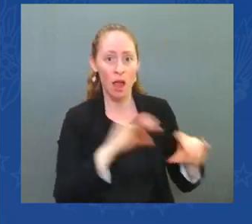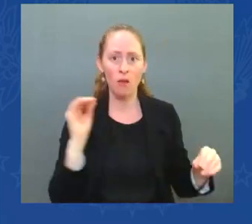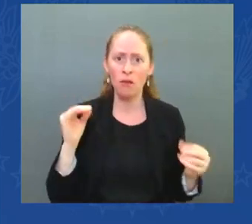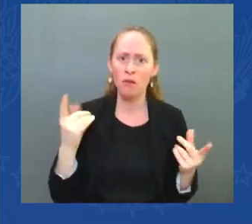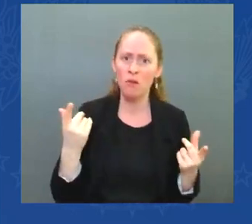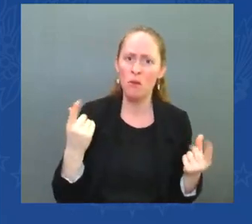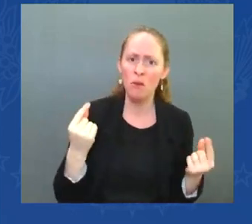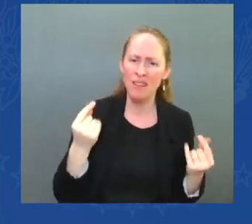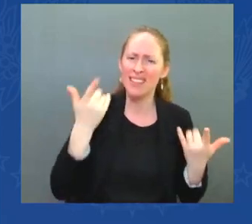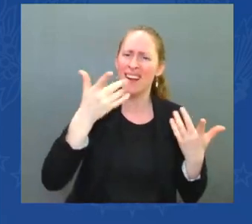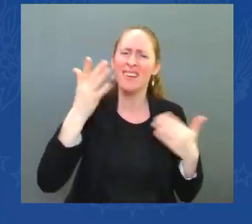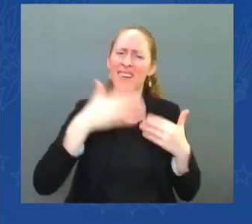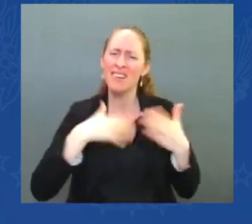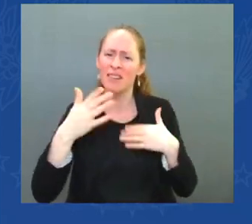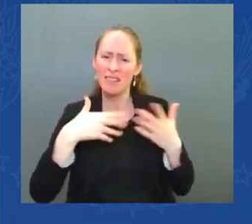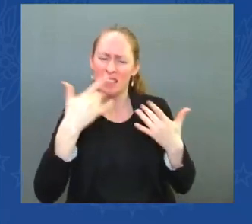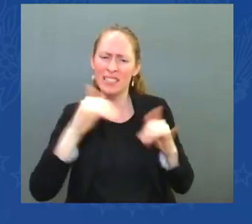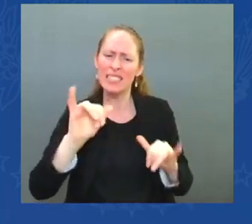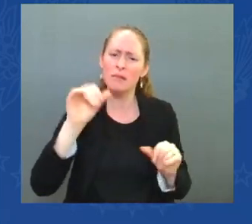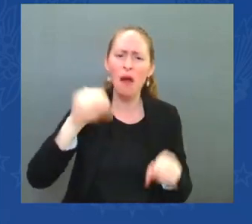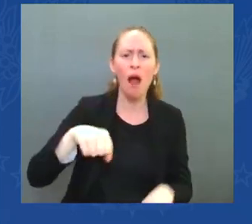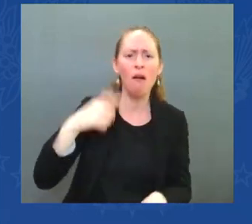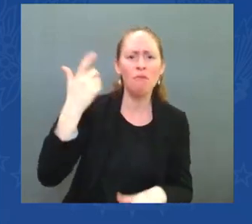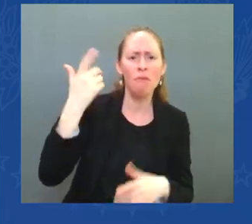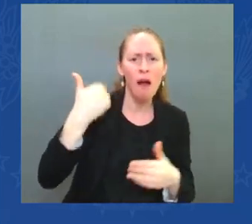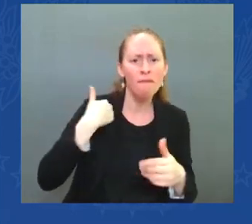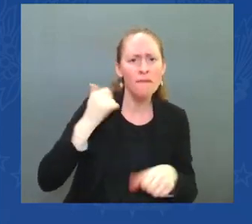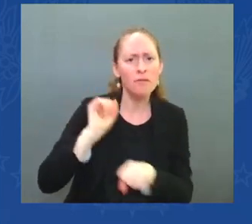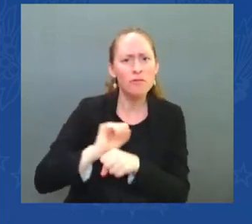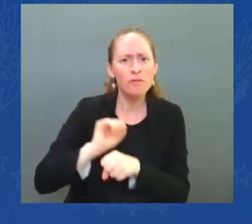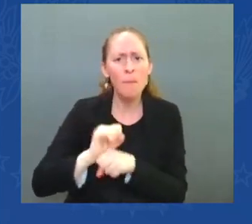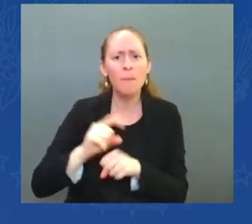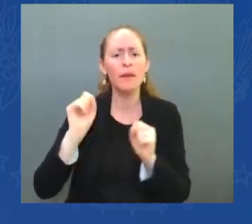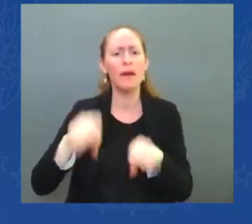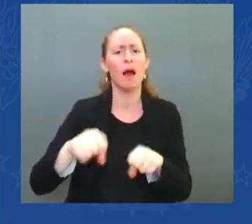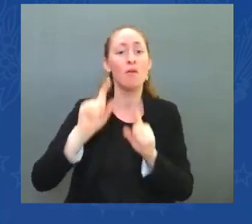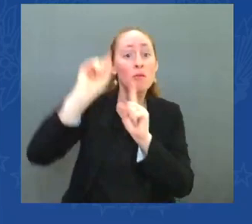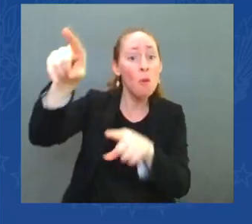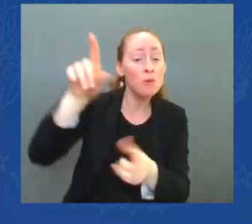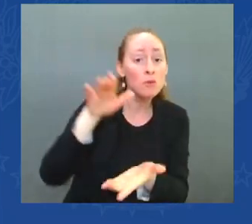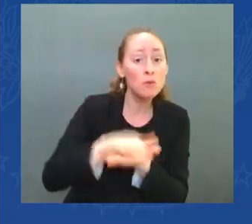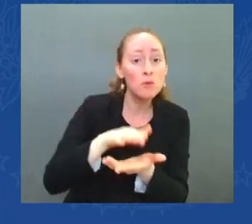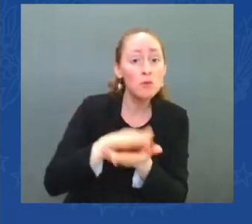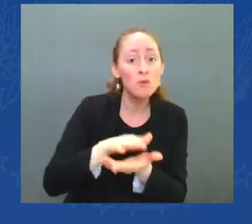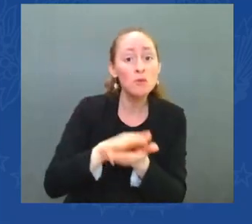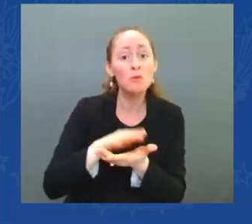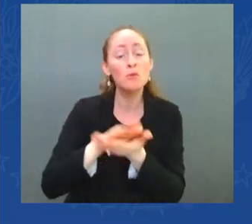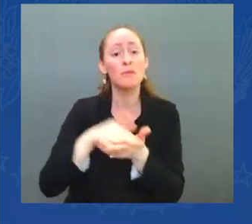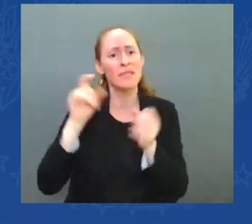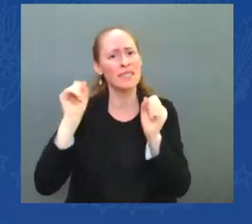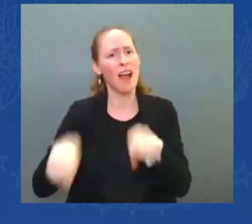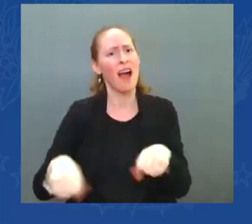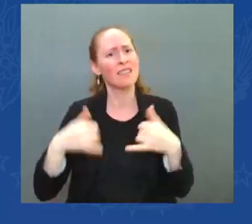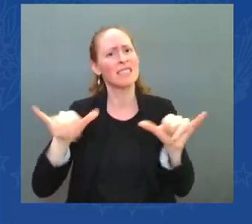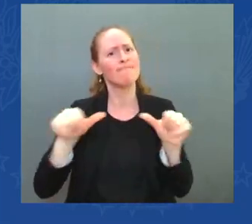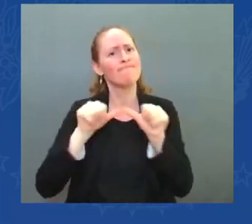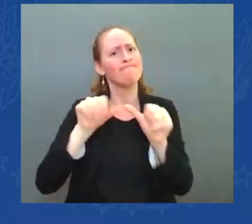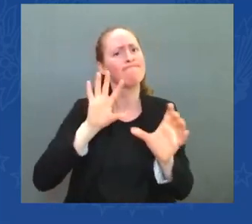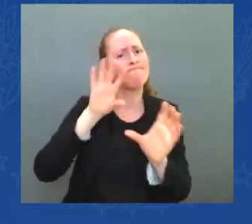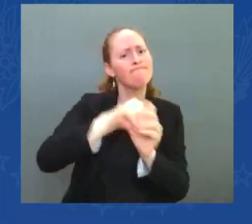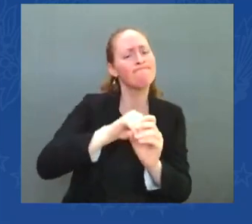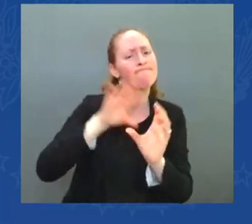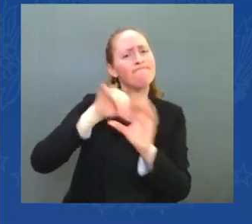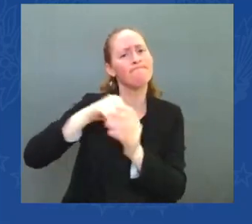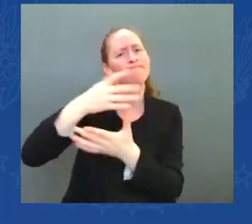fighting chance. These are all demonstrated ways to reduce crime. And I'm strongly urging cities, states,